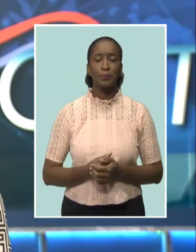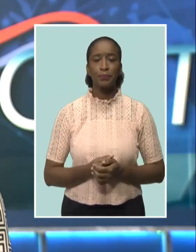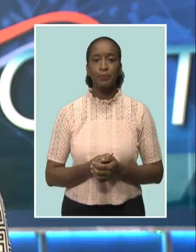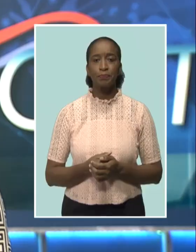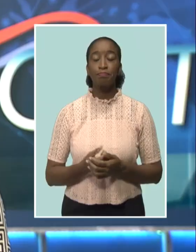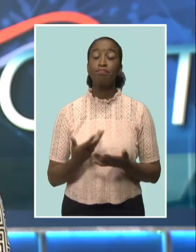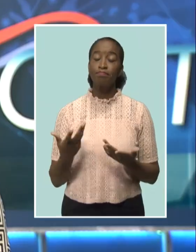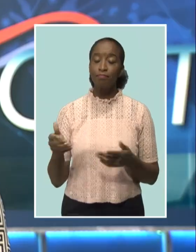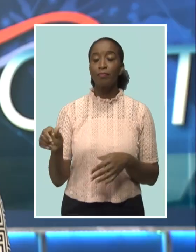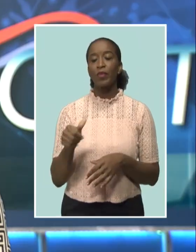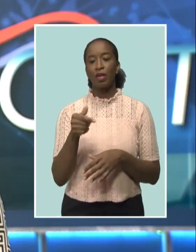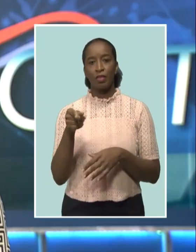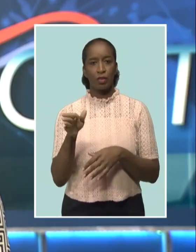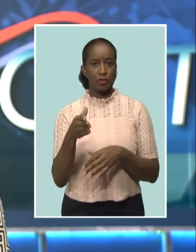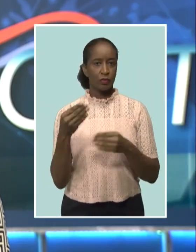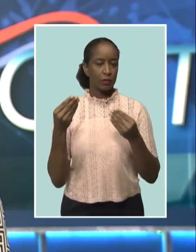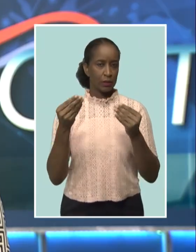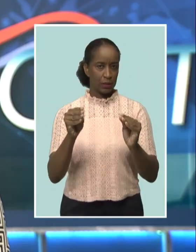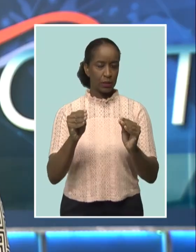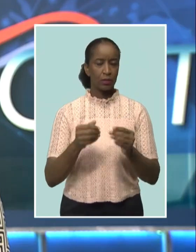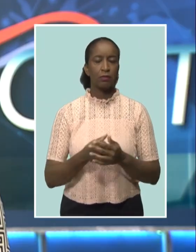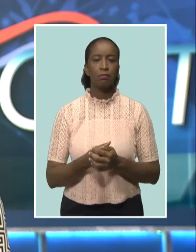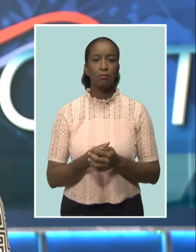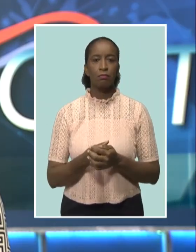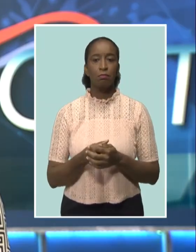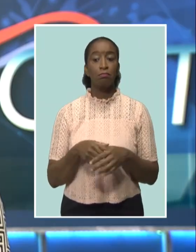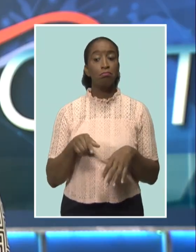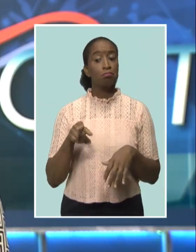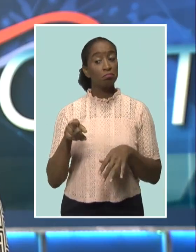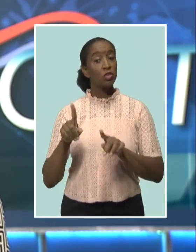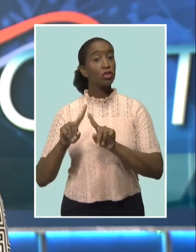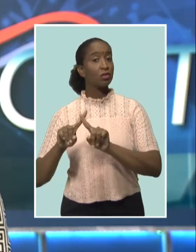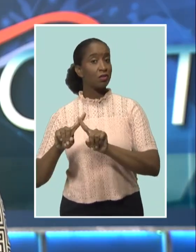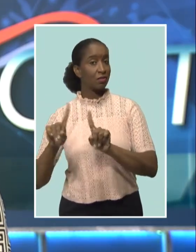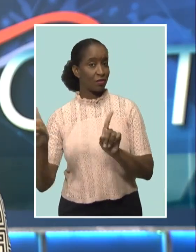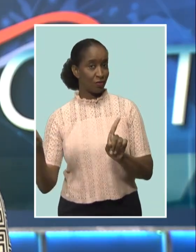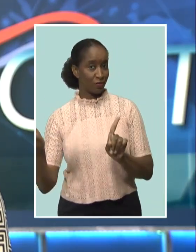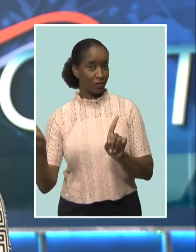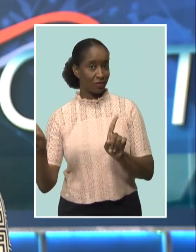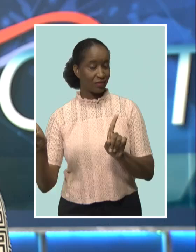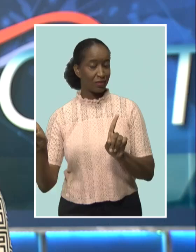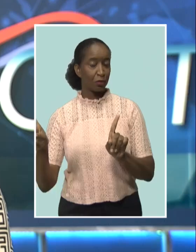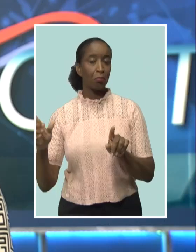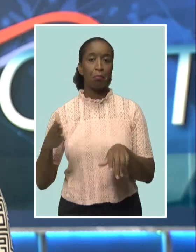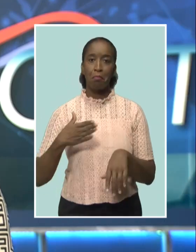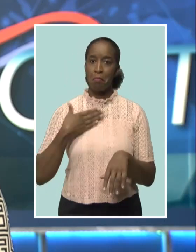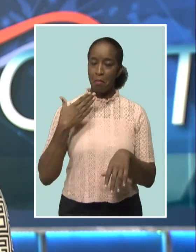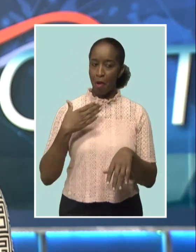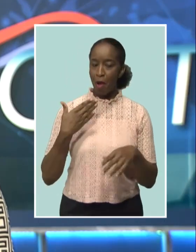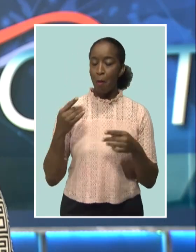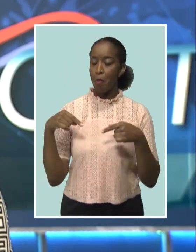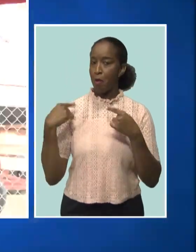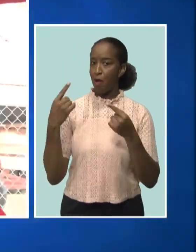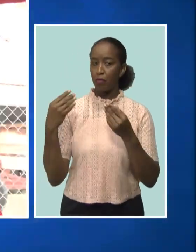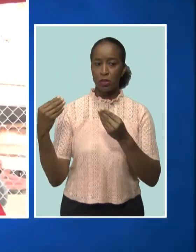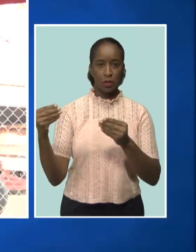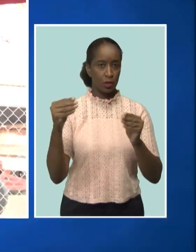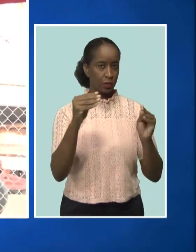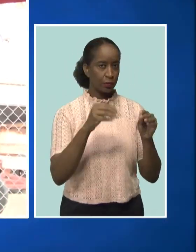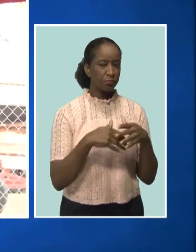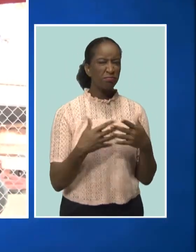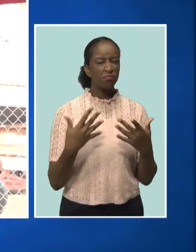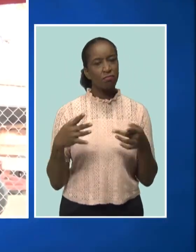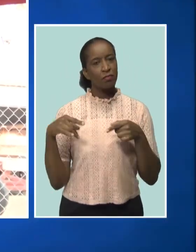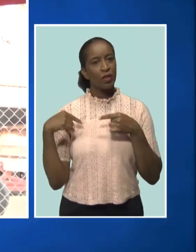However, another vendor, Aisha Harvey, has been having a different experience and is pleased with the way things are going. So